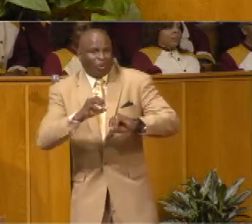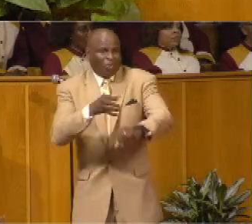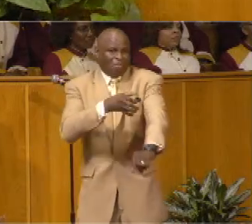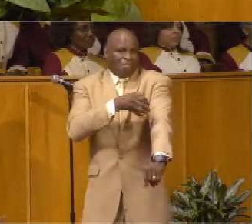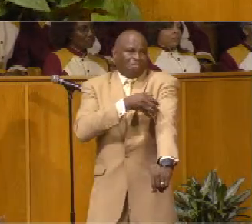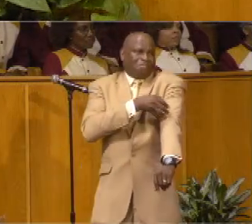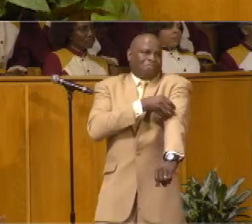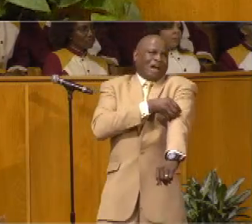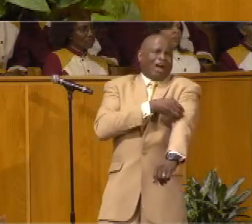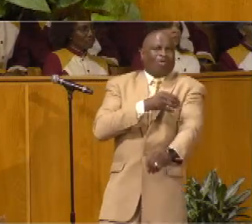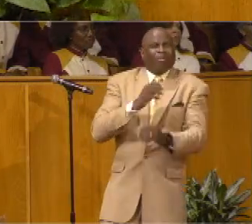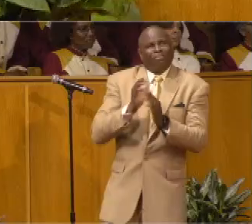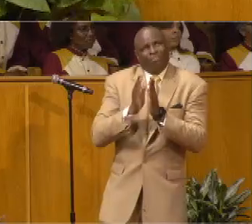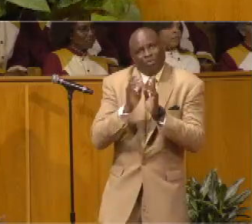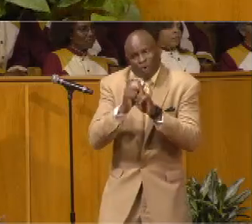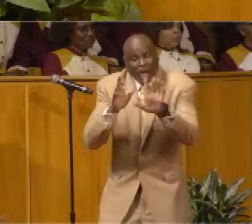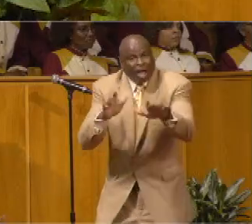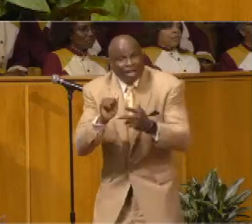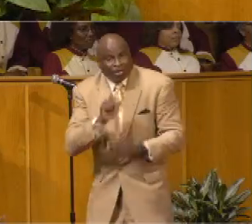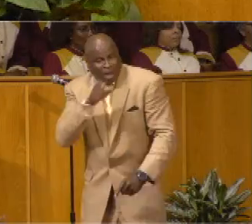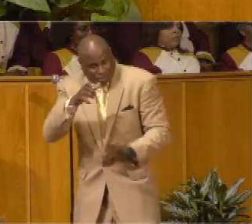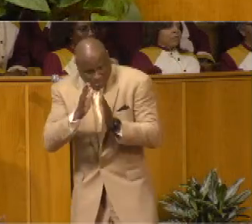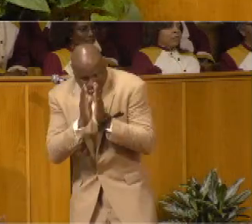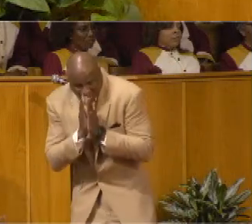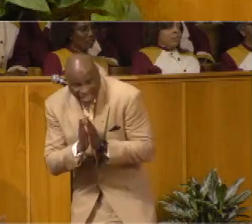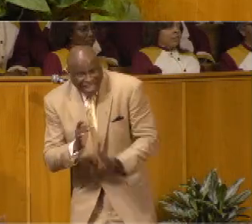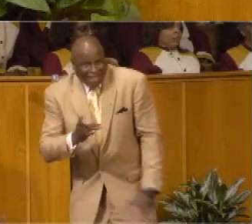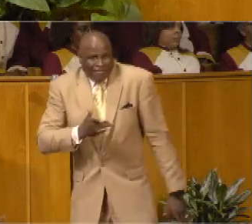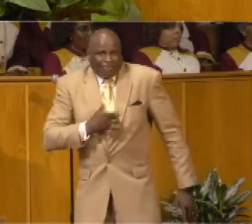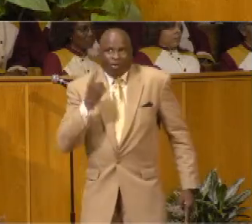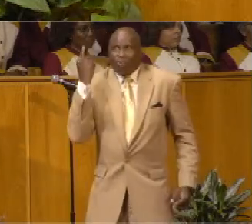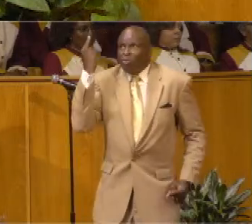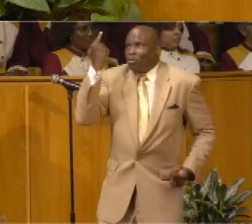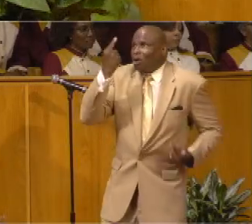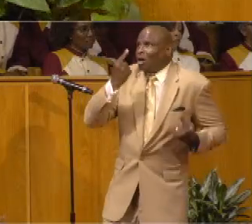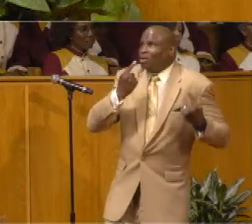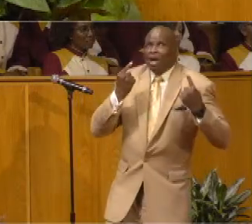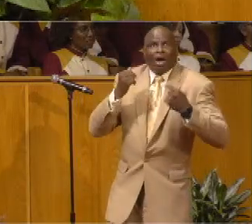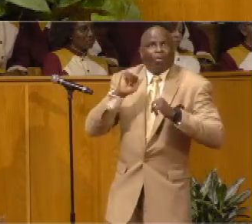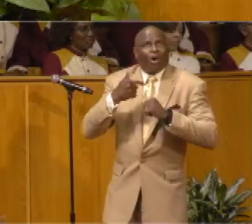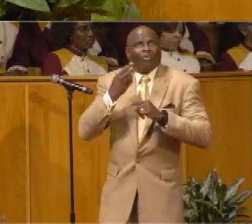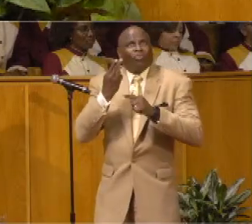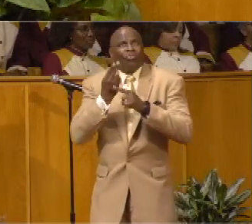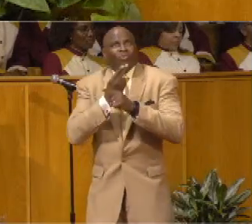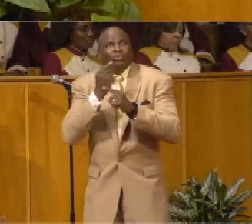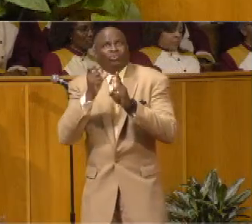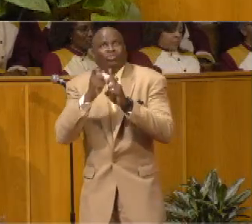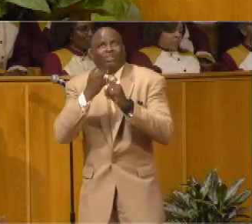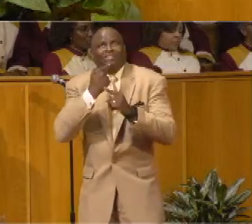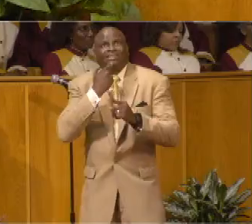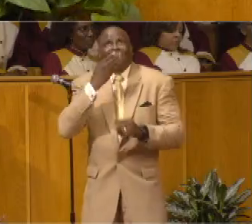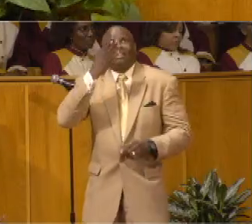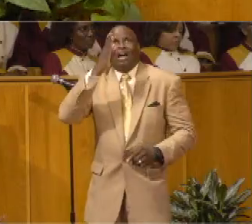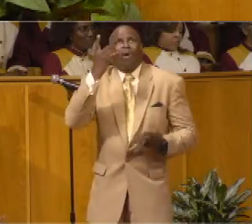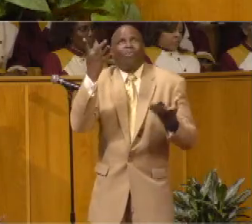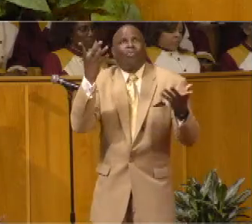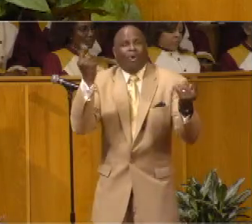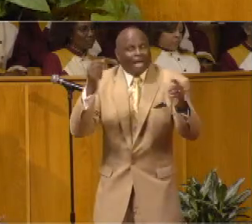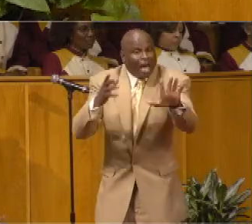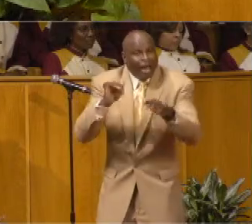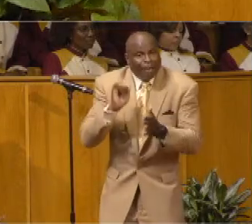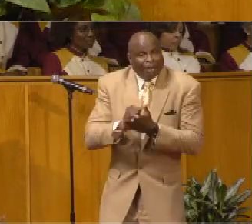power in your prayer. You don't have to pray and wonder, what should I say to God? Because somewhere before